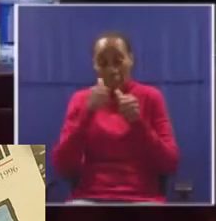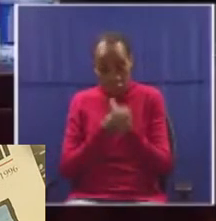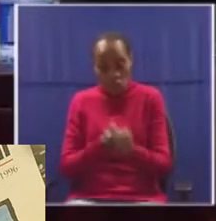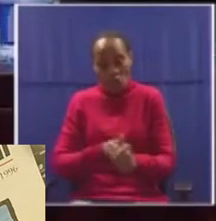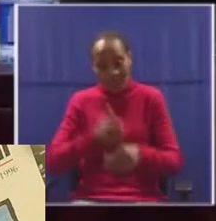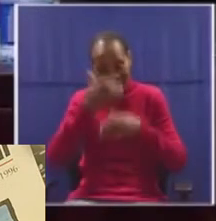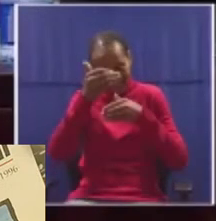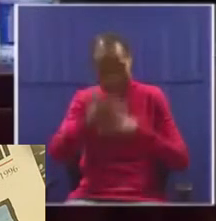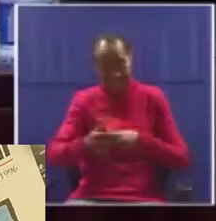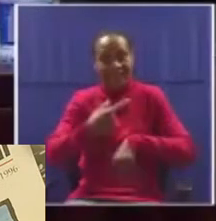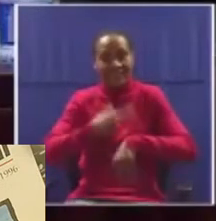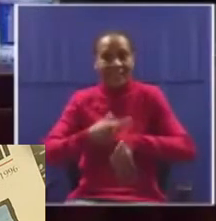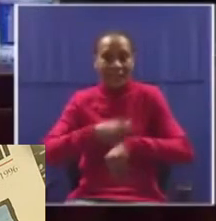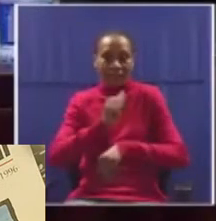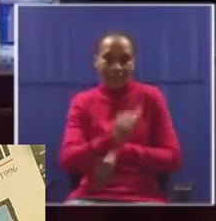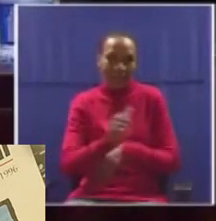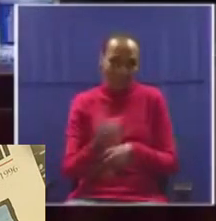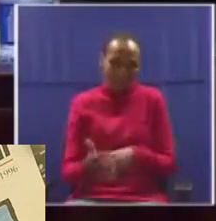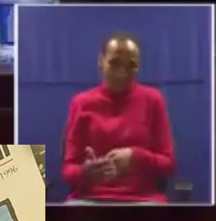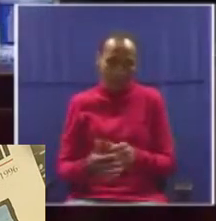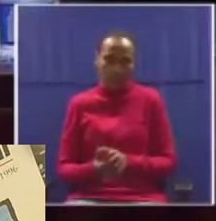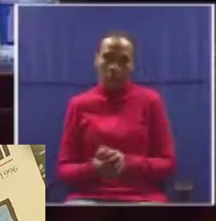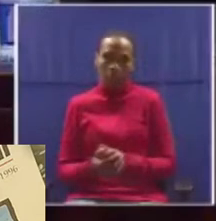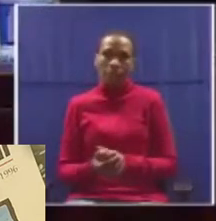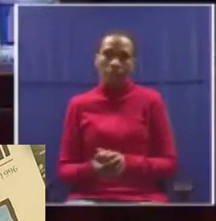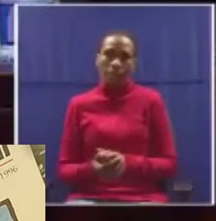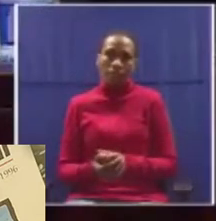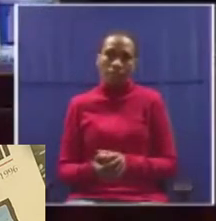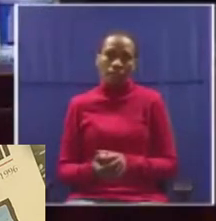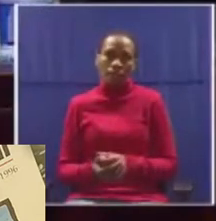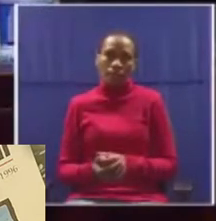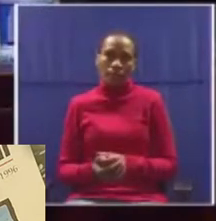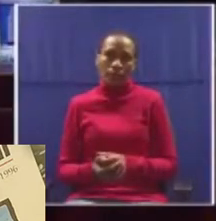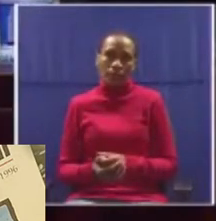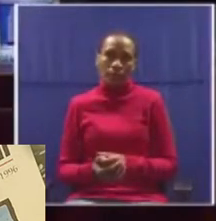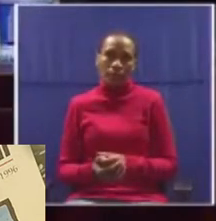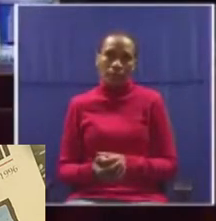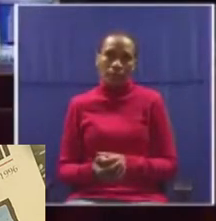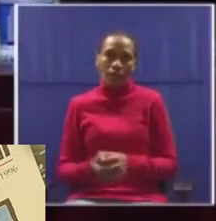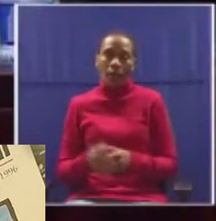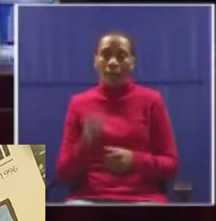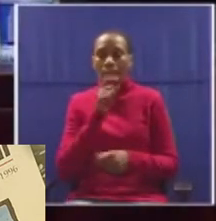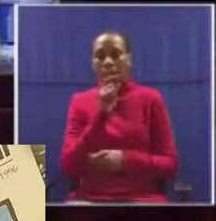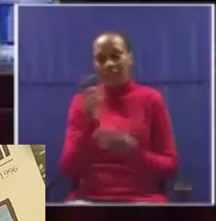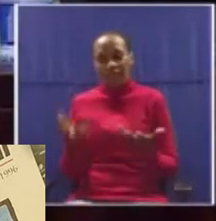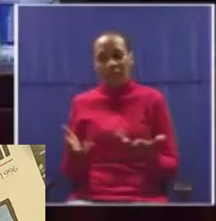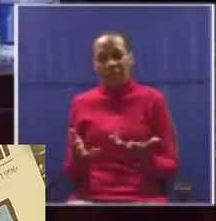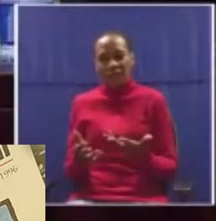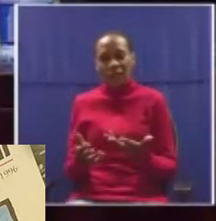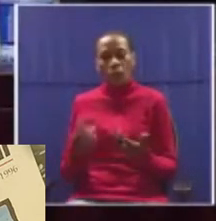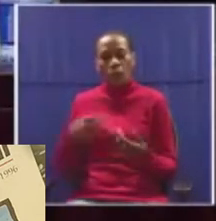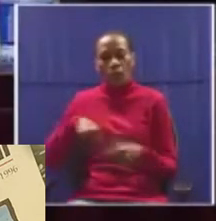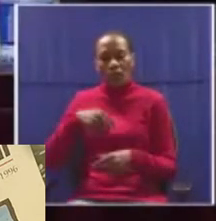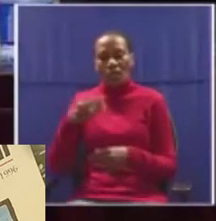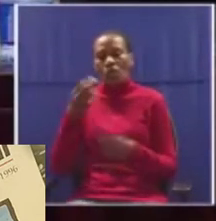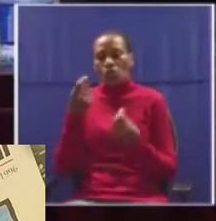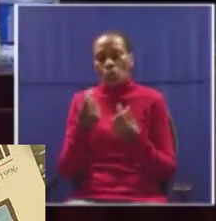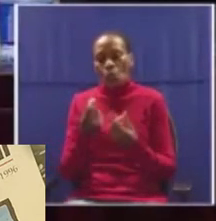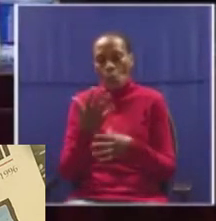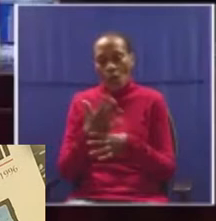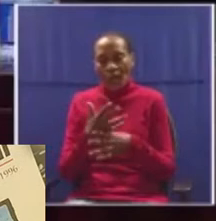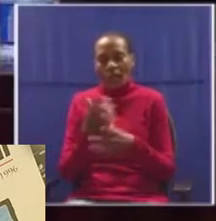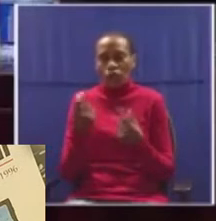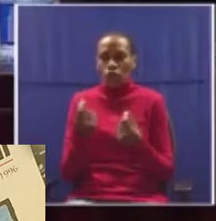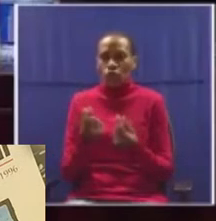frames and is subjected to increased monitoring this is a very different picture to one sponsor of this